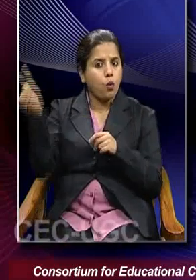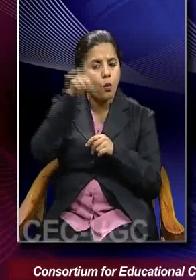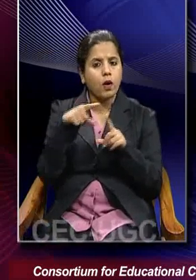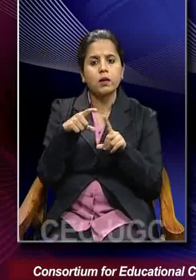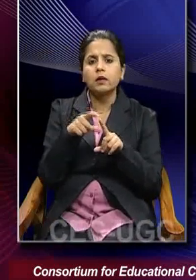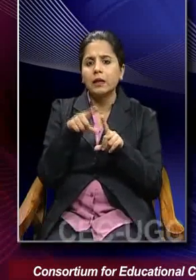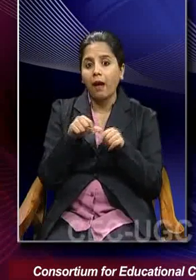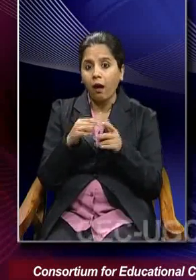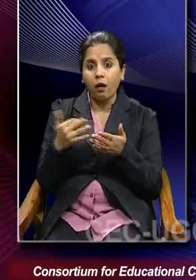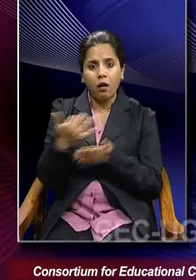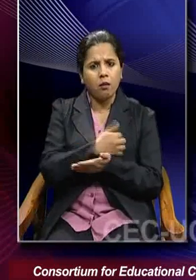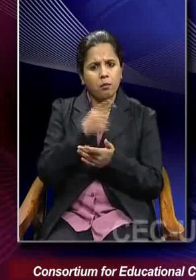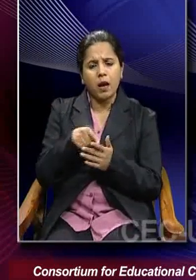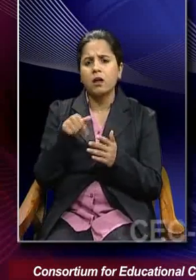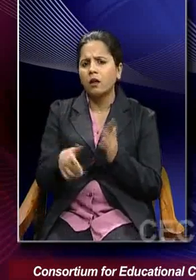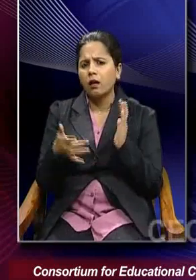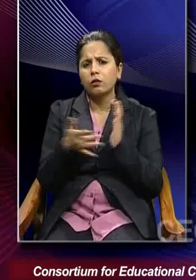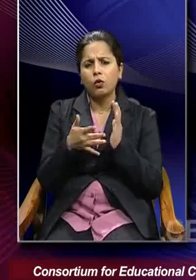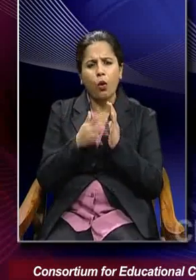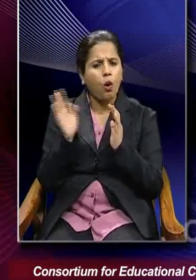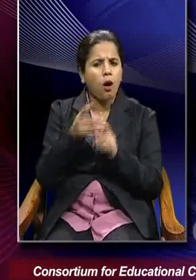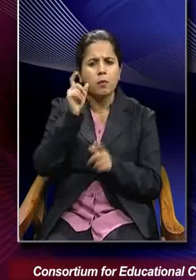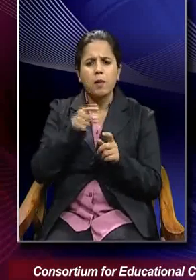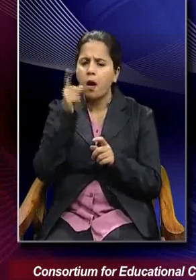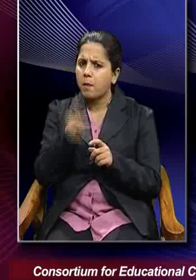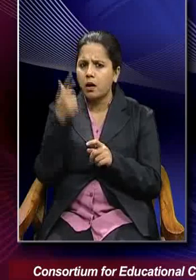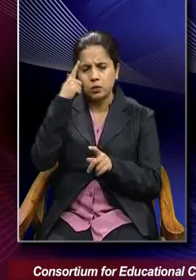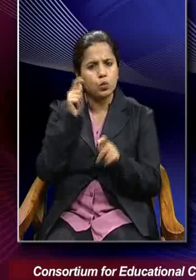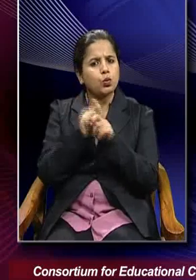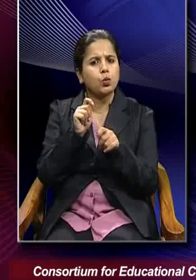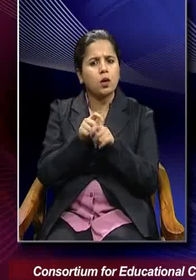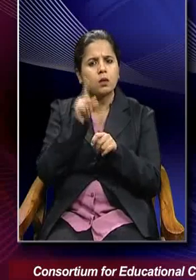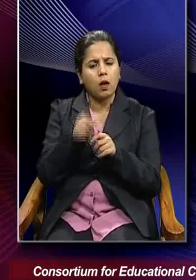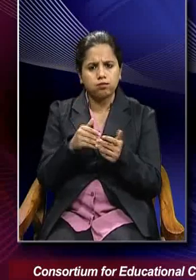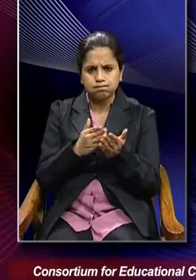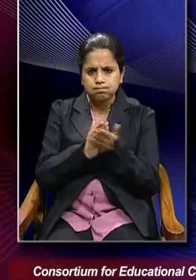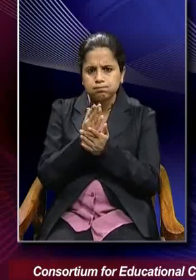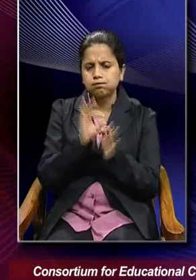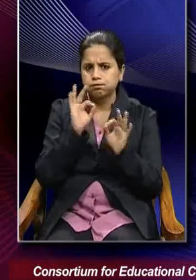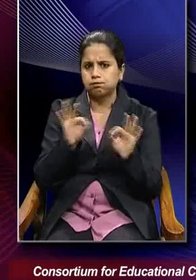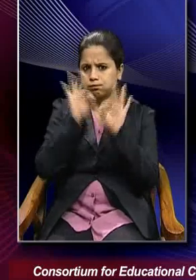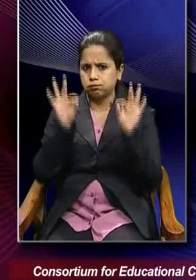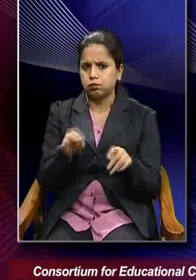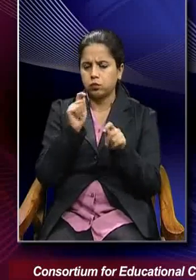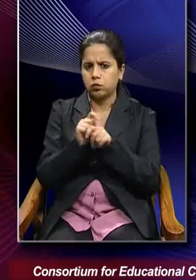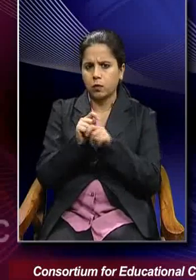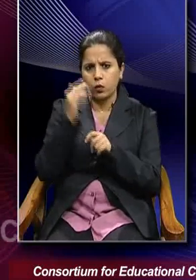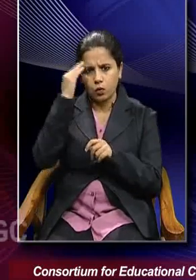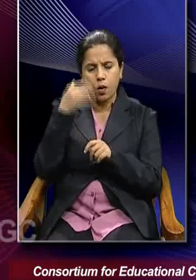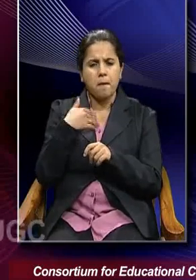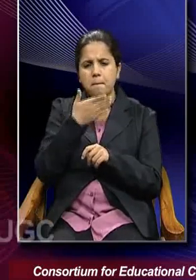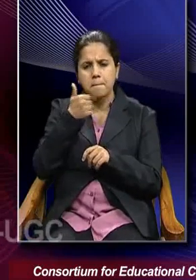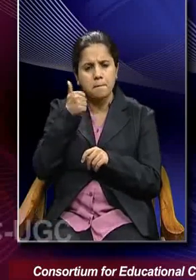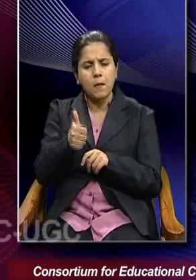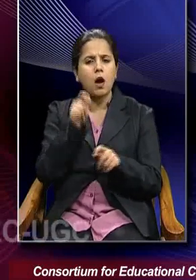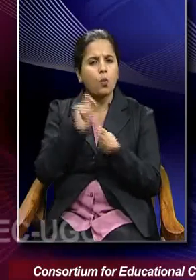age, digital age, one must work in a meticulous manner to harness the best,